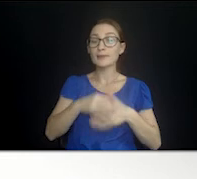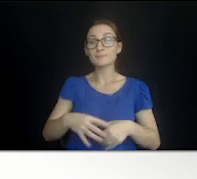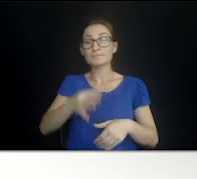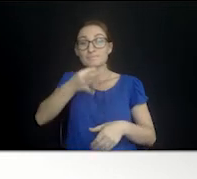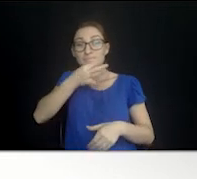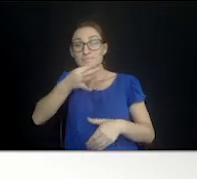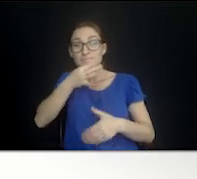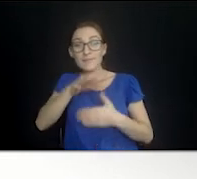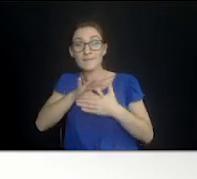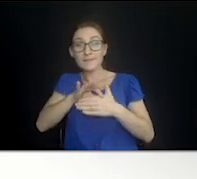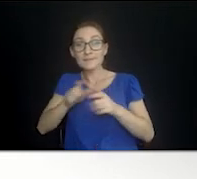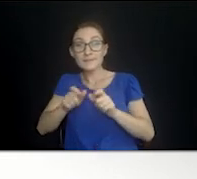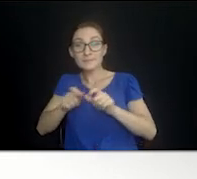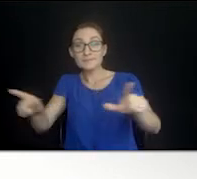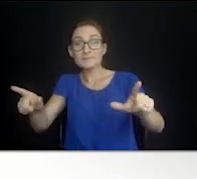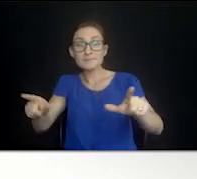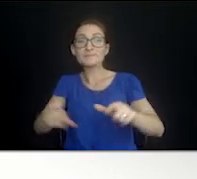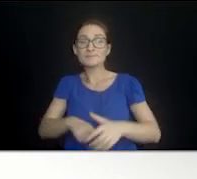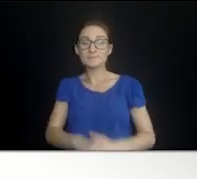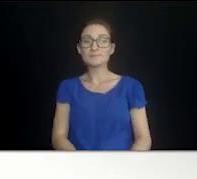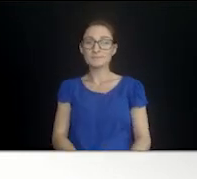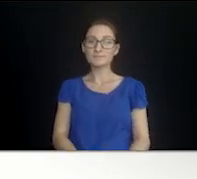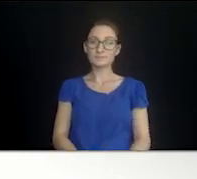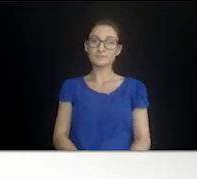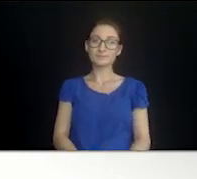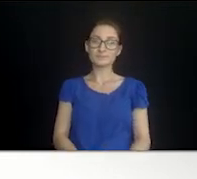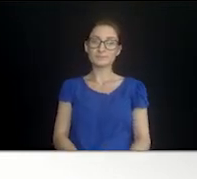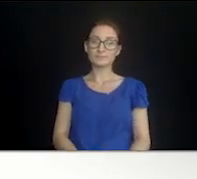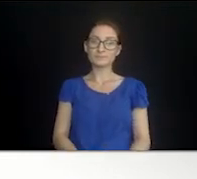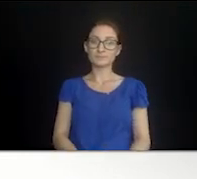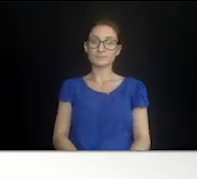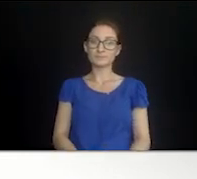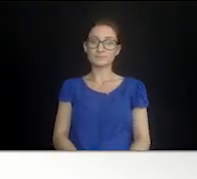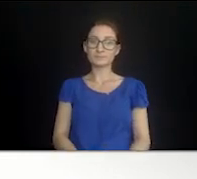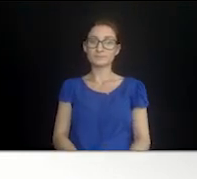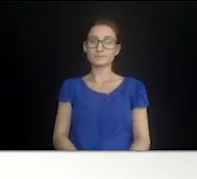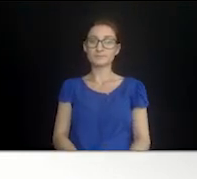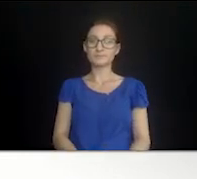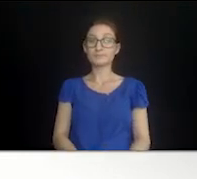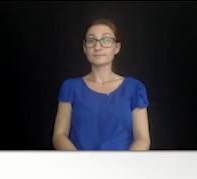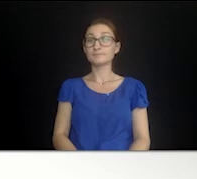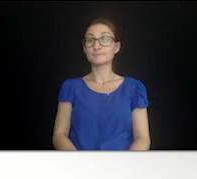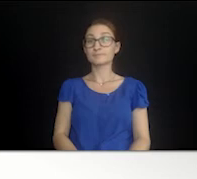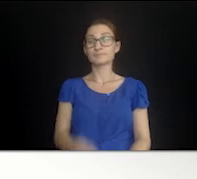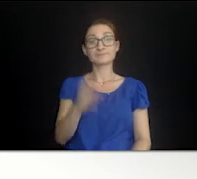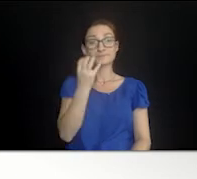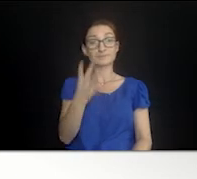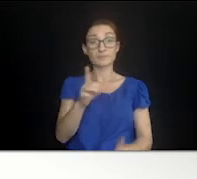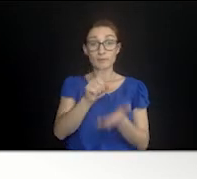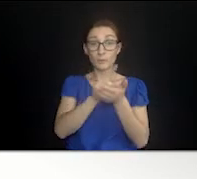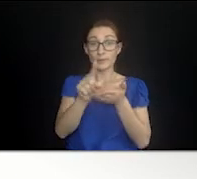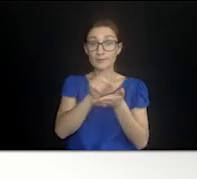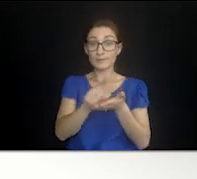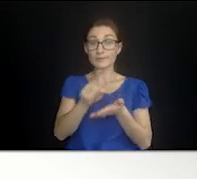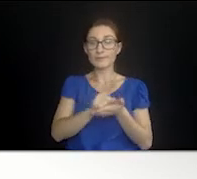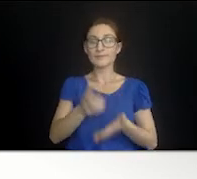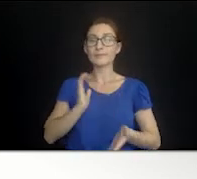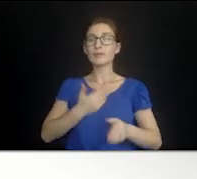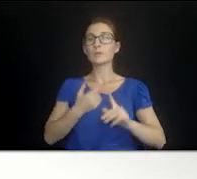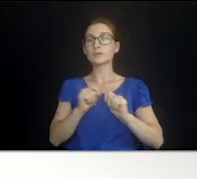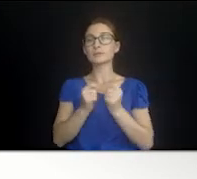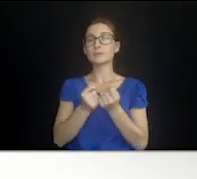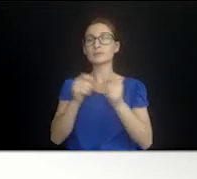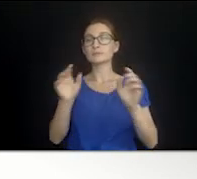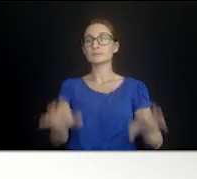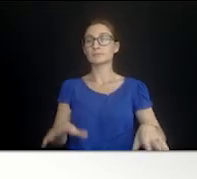and upcoming content that's soon to be released on the platform. As well, on a weekly basis, our team